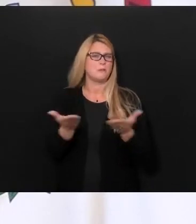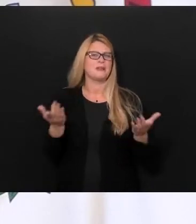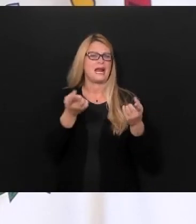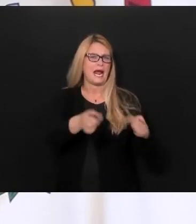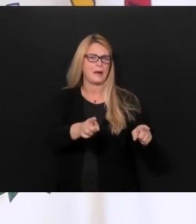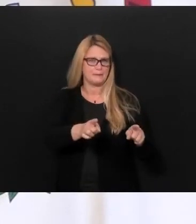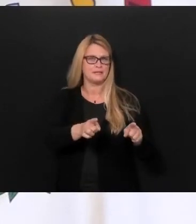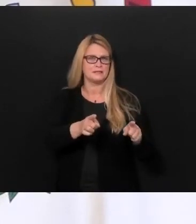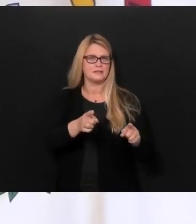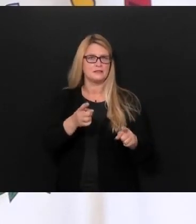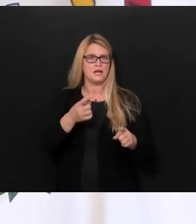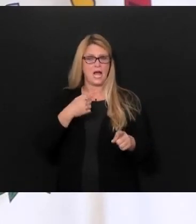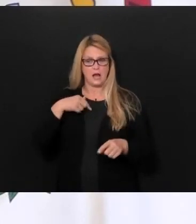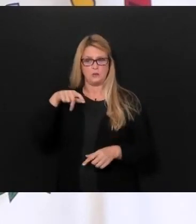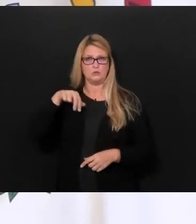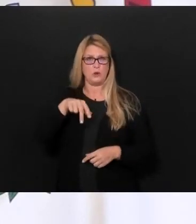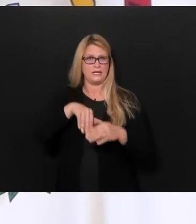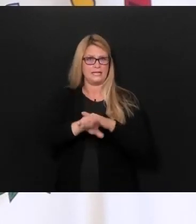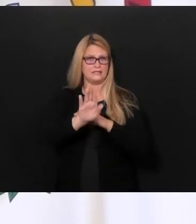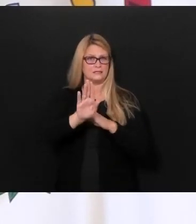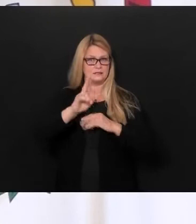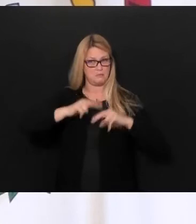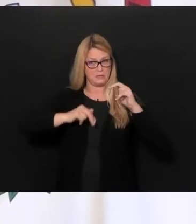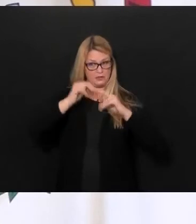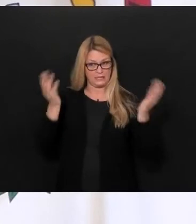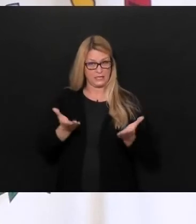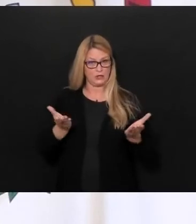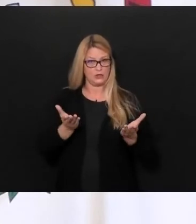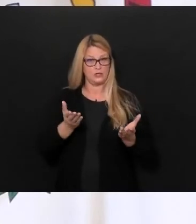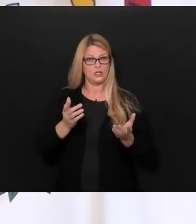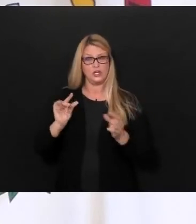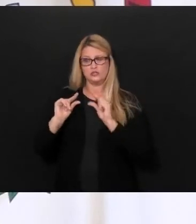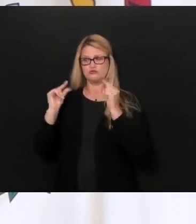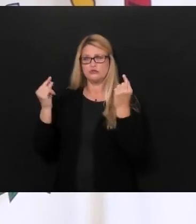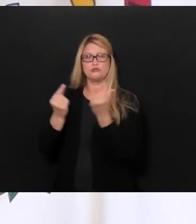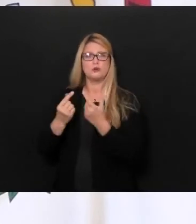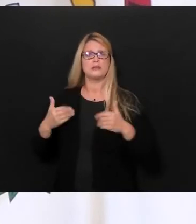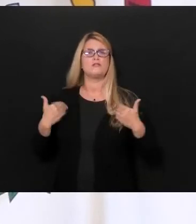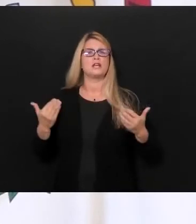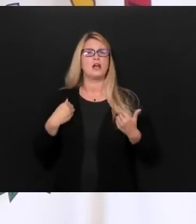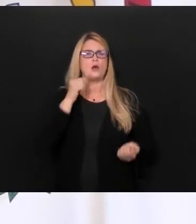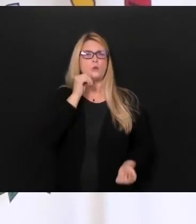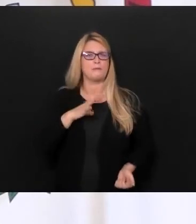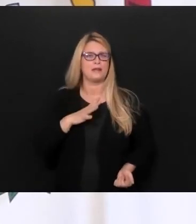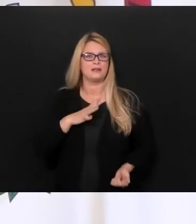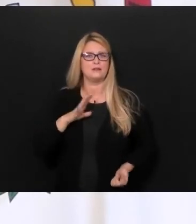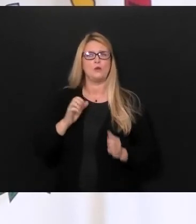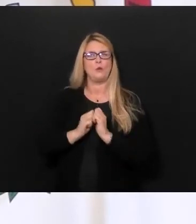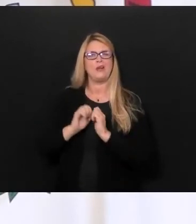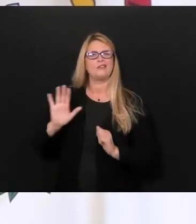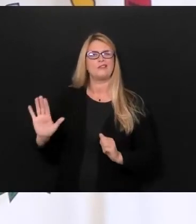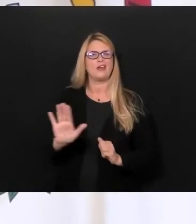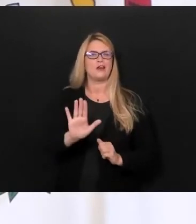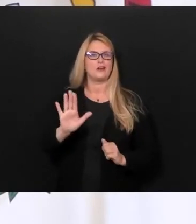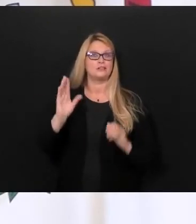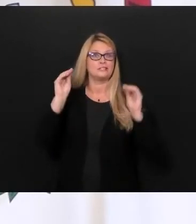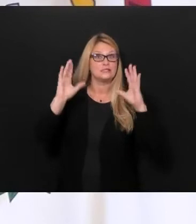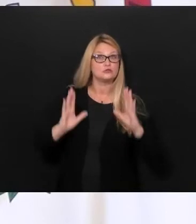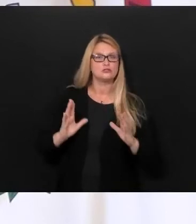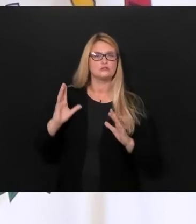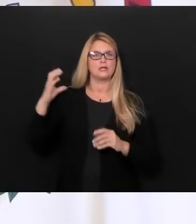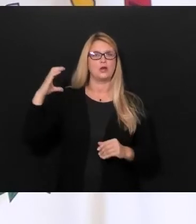as I was on the way into the Capitol, there's a group of young ladies and their coaches or teachers that are with